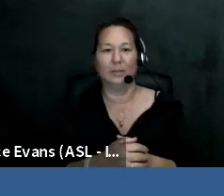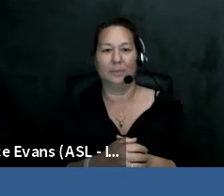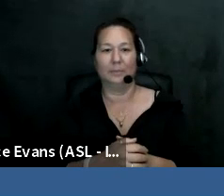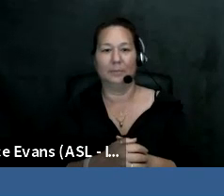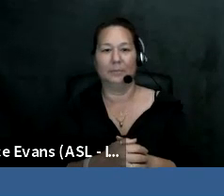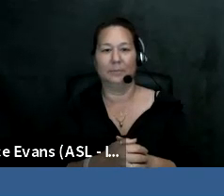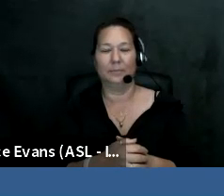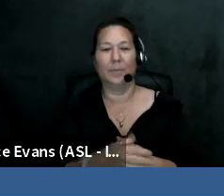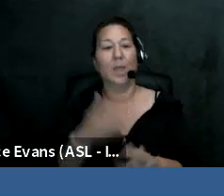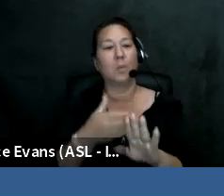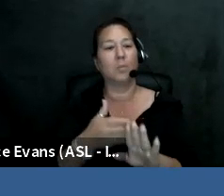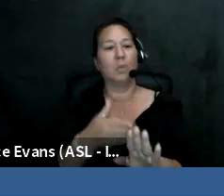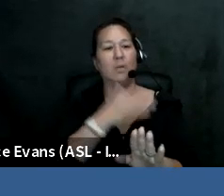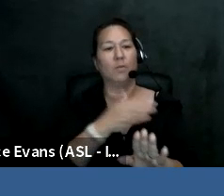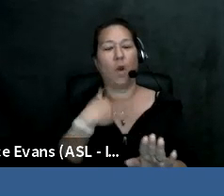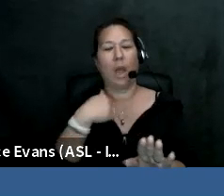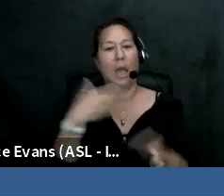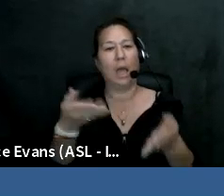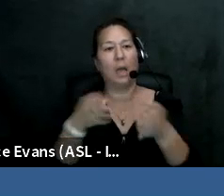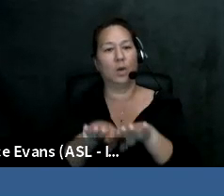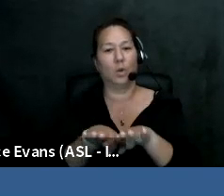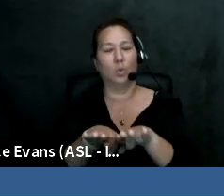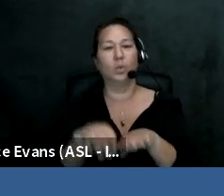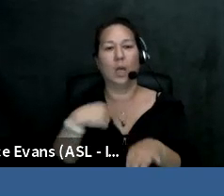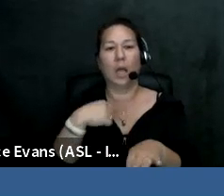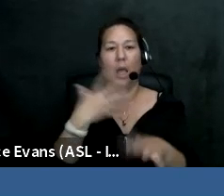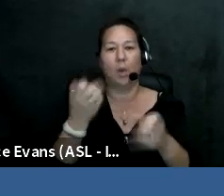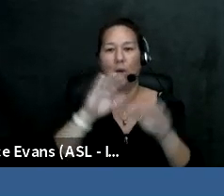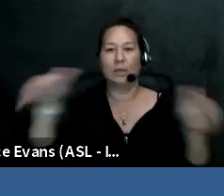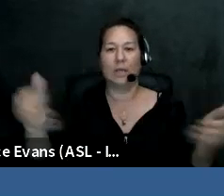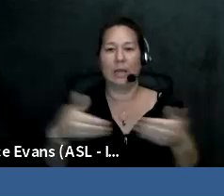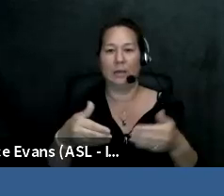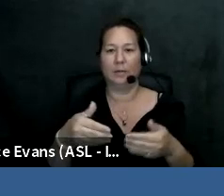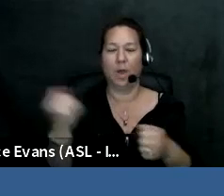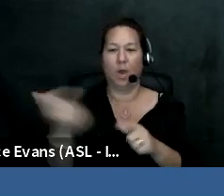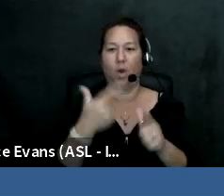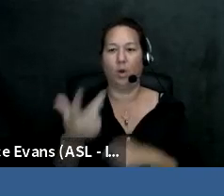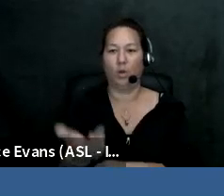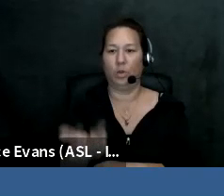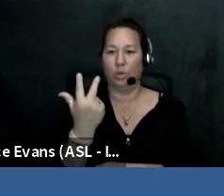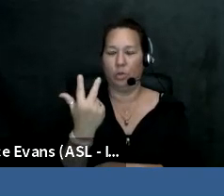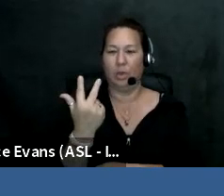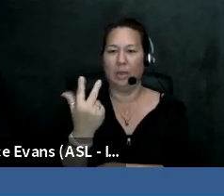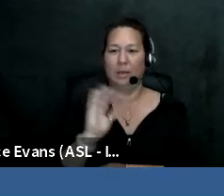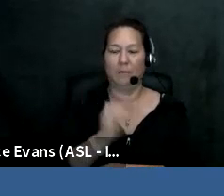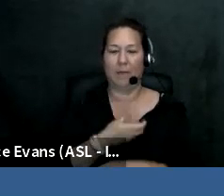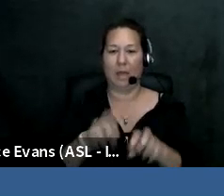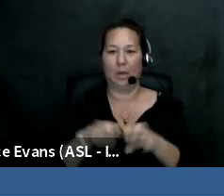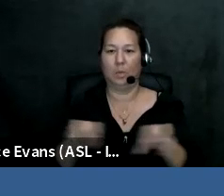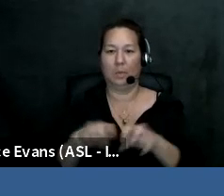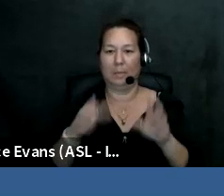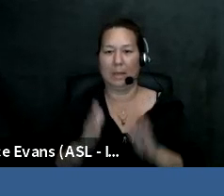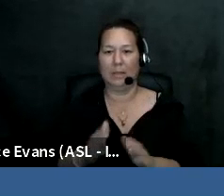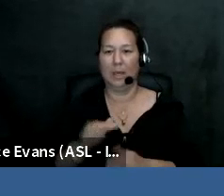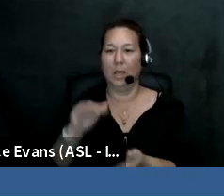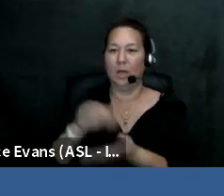And before I close us out, I would like to invite all three of our panelists, Dr. Moss, Dr.